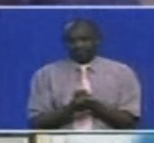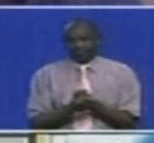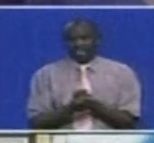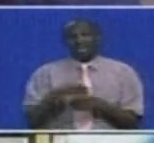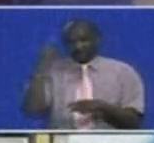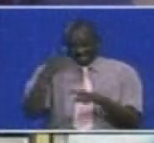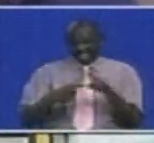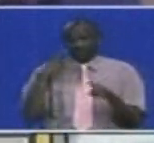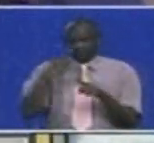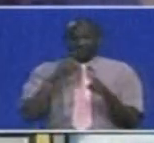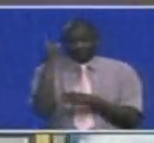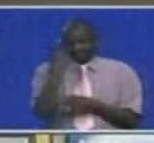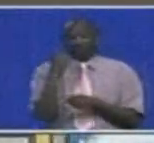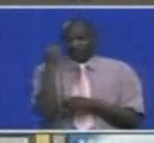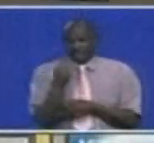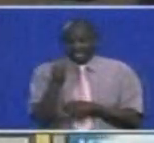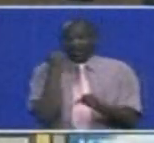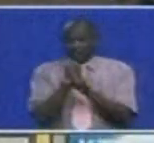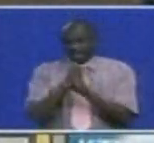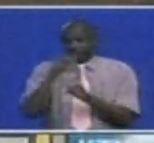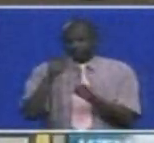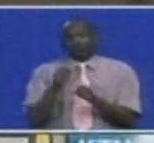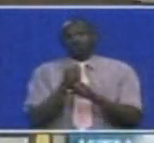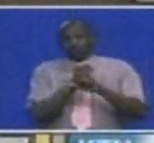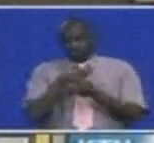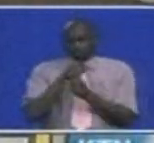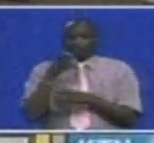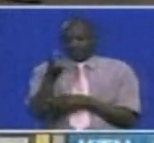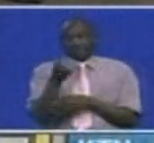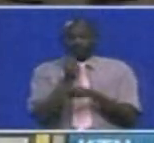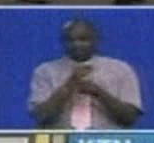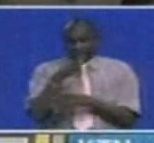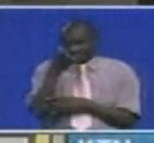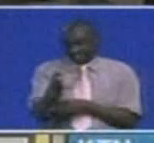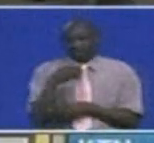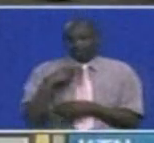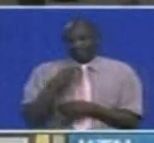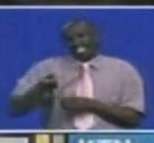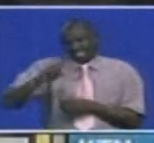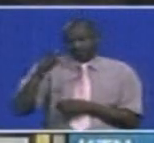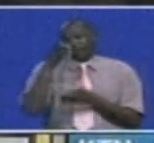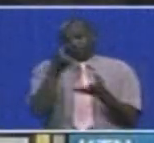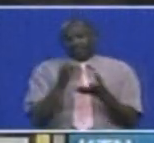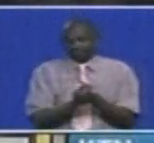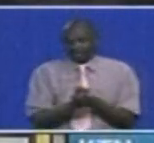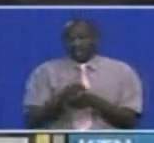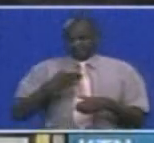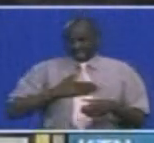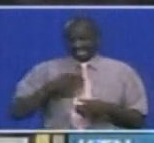Every year on the 1st of May, workers throng Uhuru Park in anticipation of the ever-present increment on the minimum wage. My